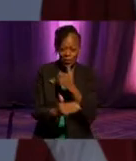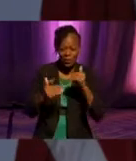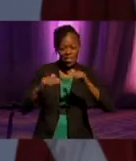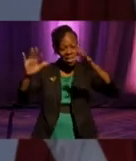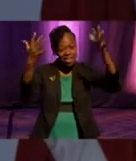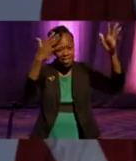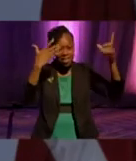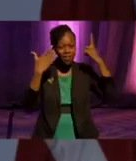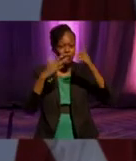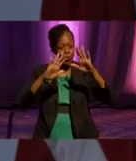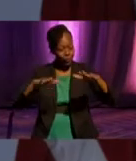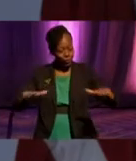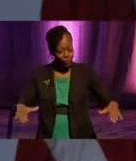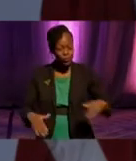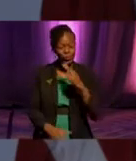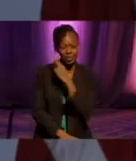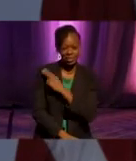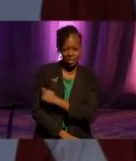Children's.